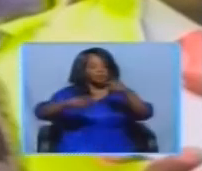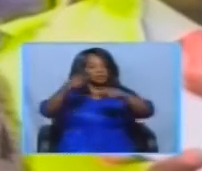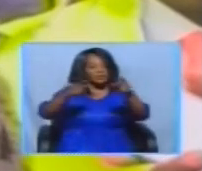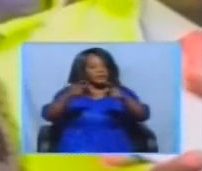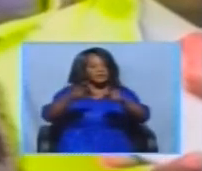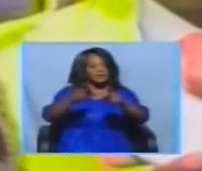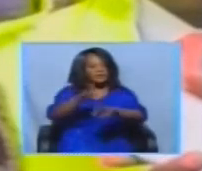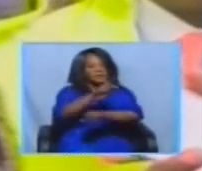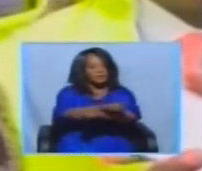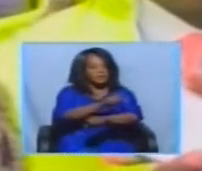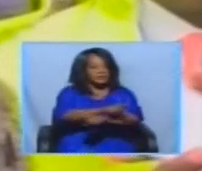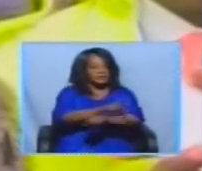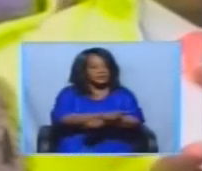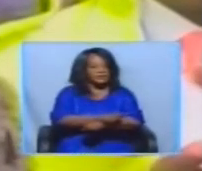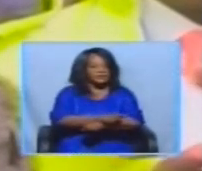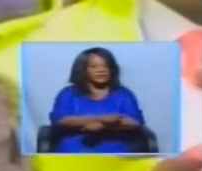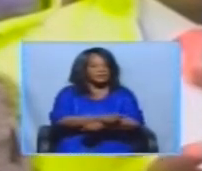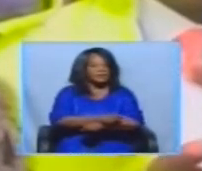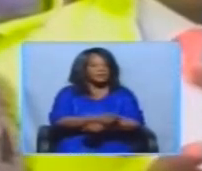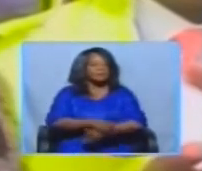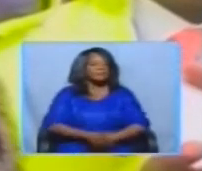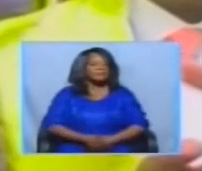drainage system so that water does not